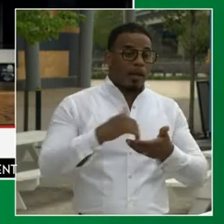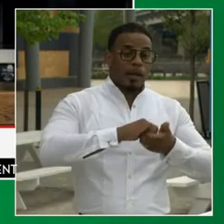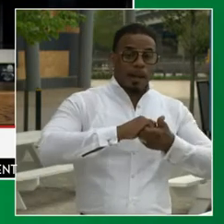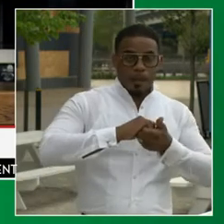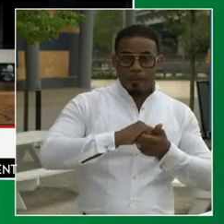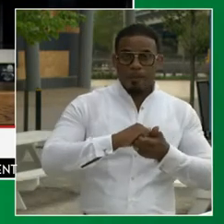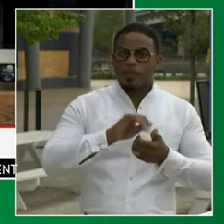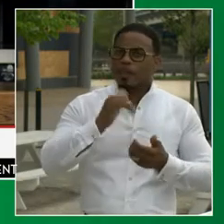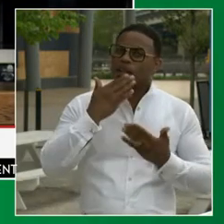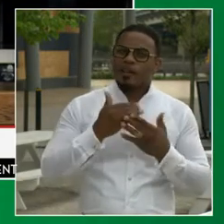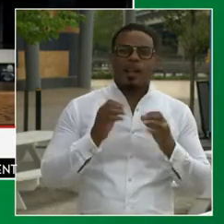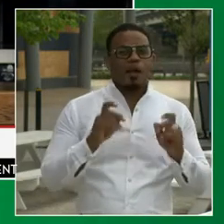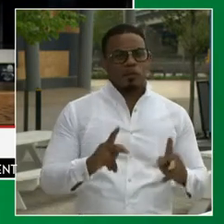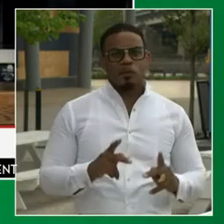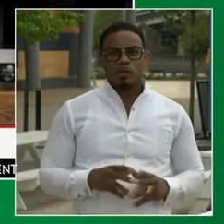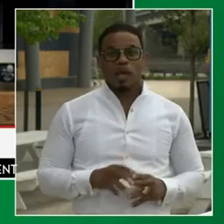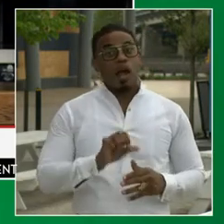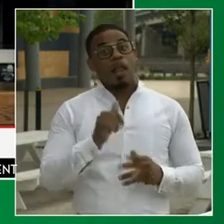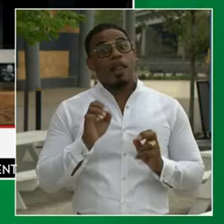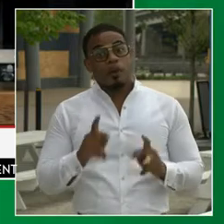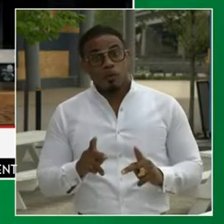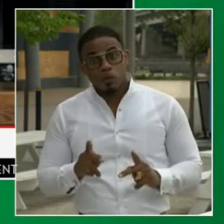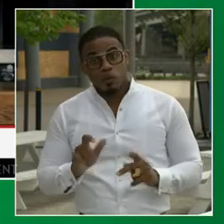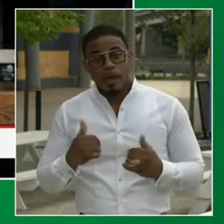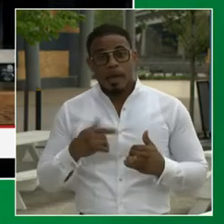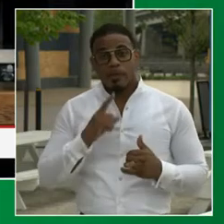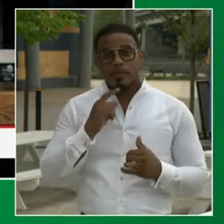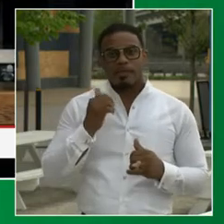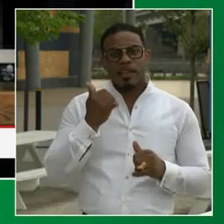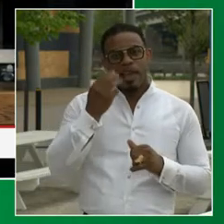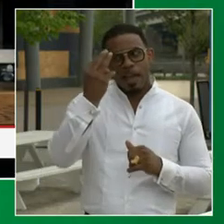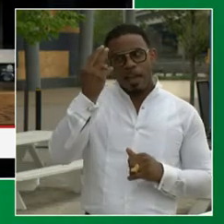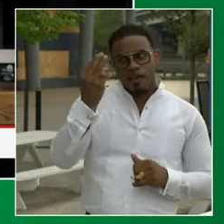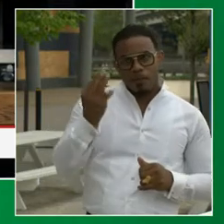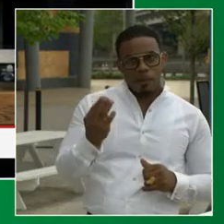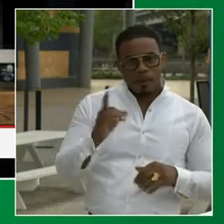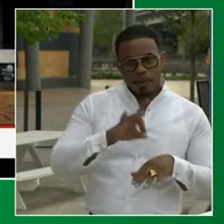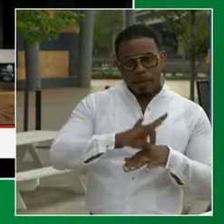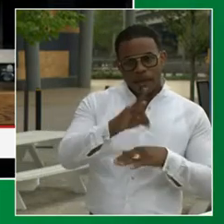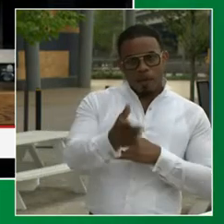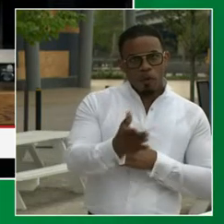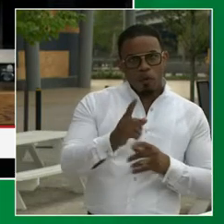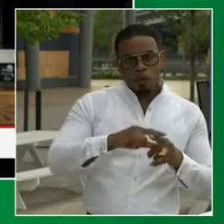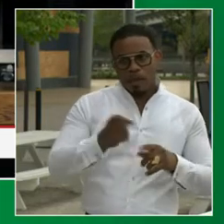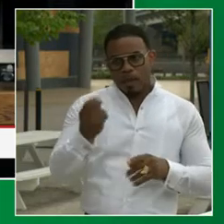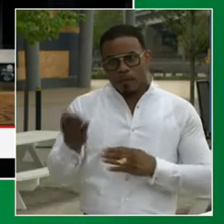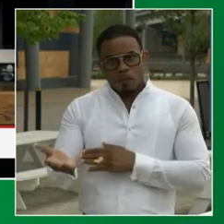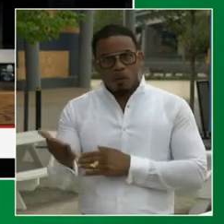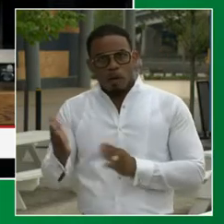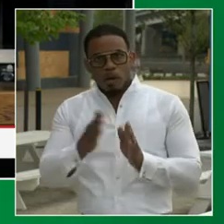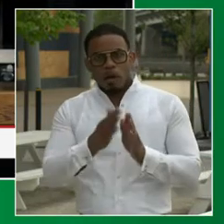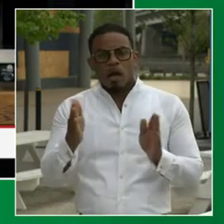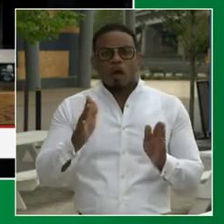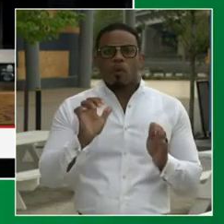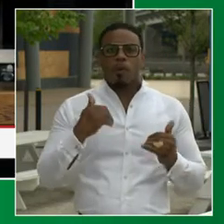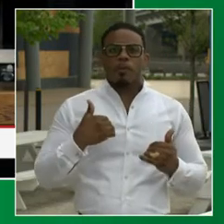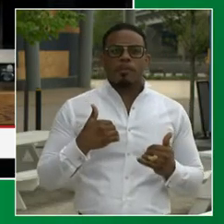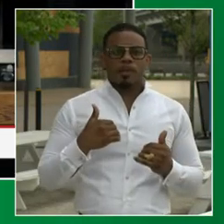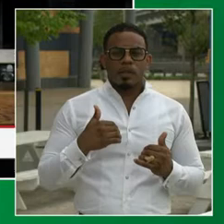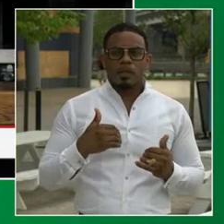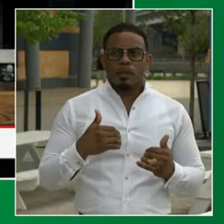collaborate. That's a good opportunity. Another opportunity we have is every Monday from 8 a.m. to 11 a.m. We're going to be